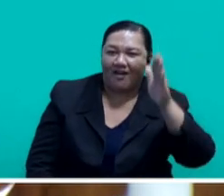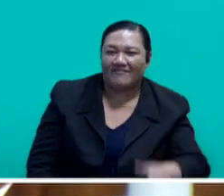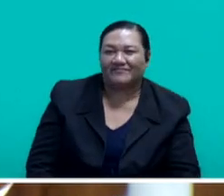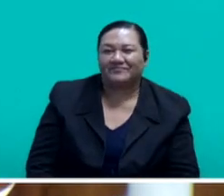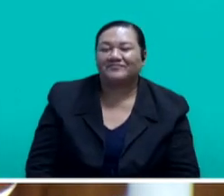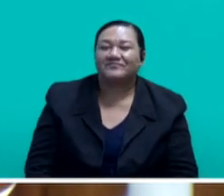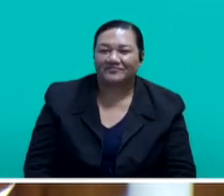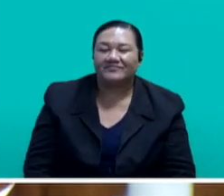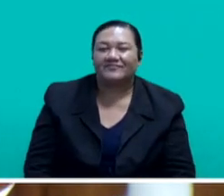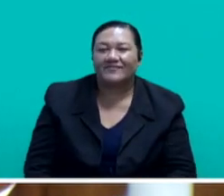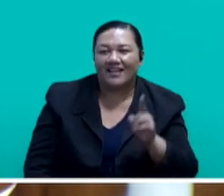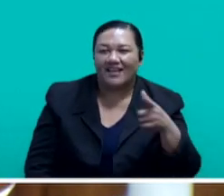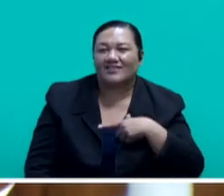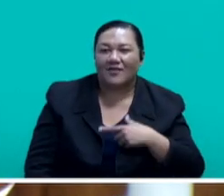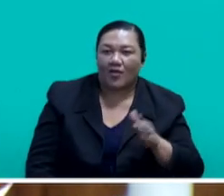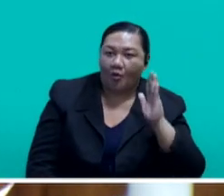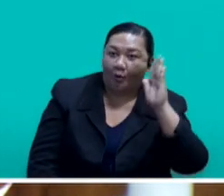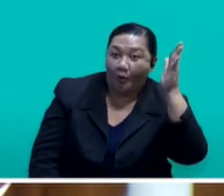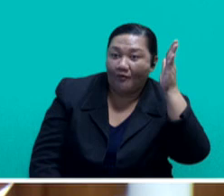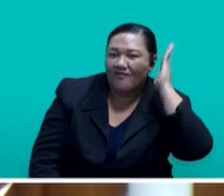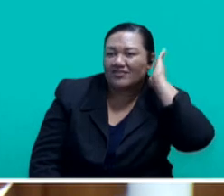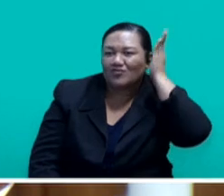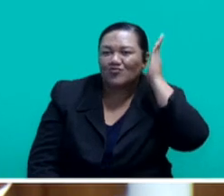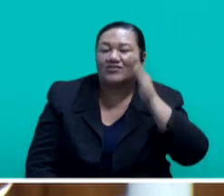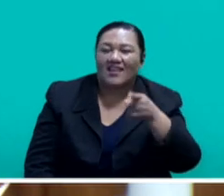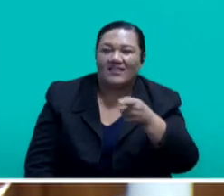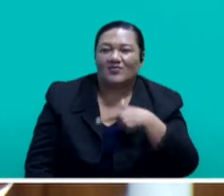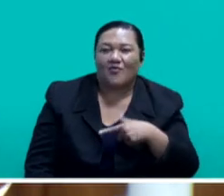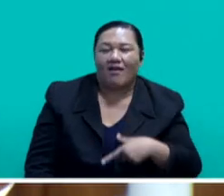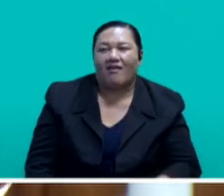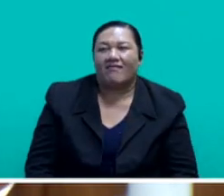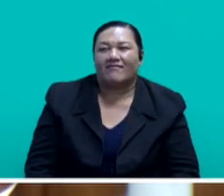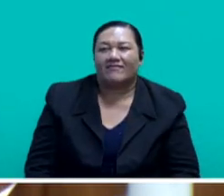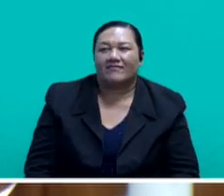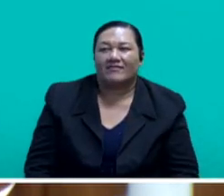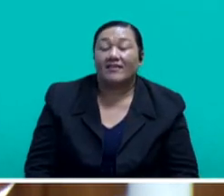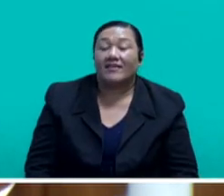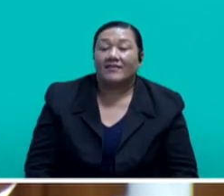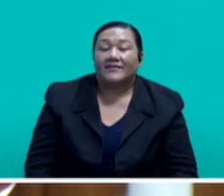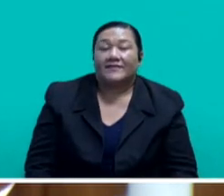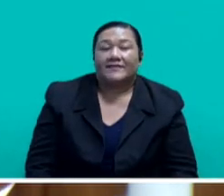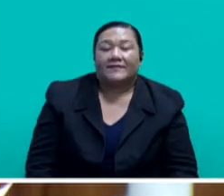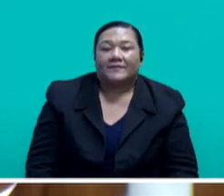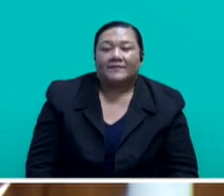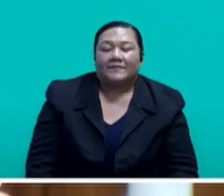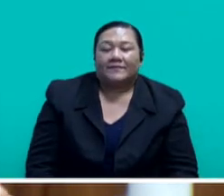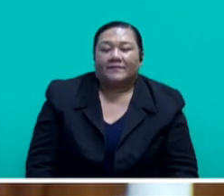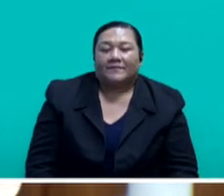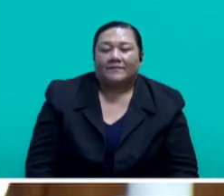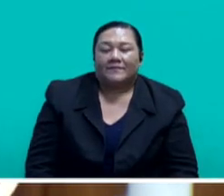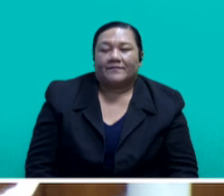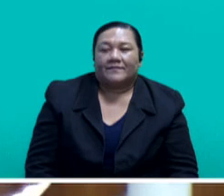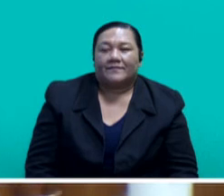Speaker, sir, work is in progress to complete this exercise. Mr. Speaker,